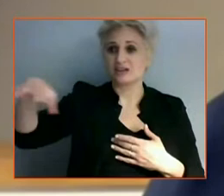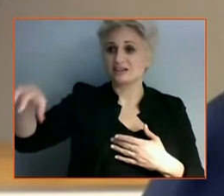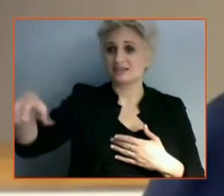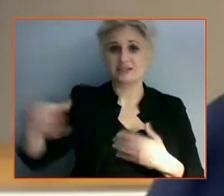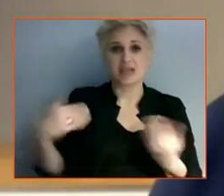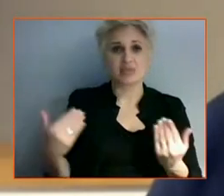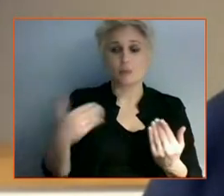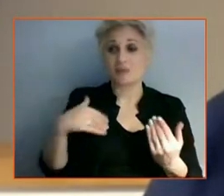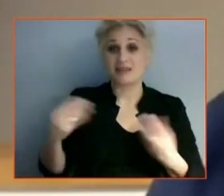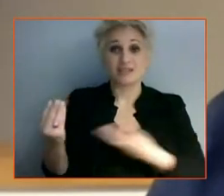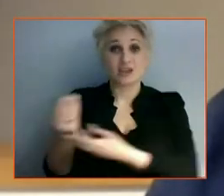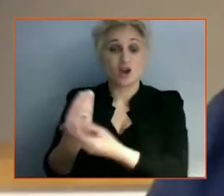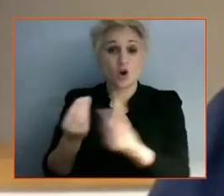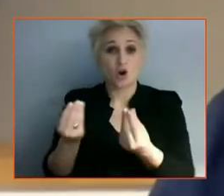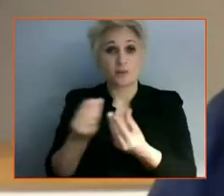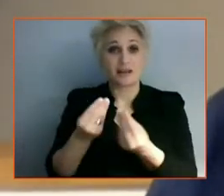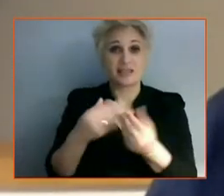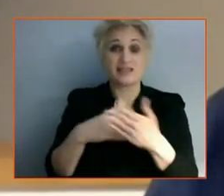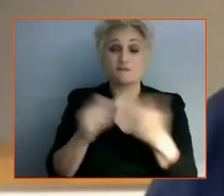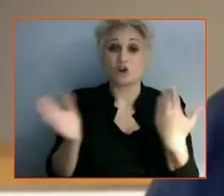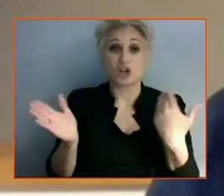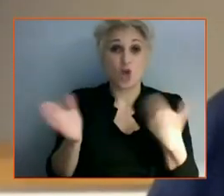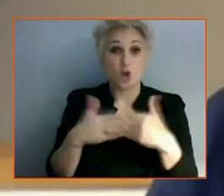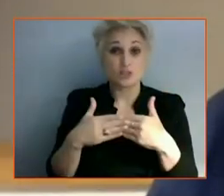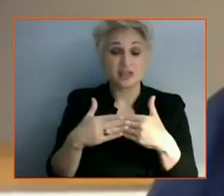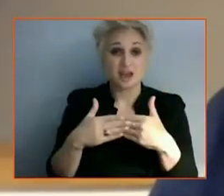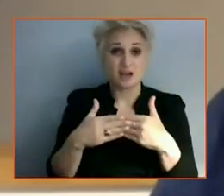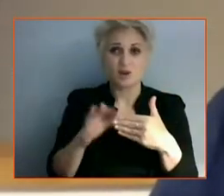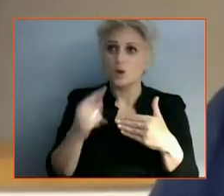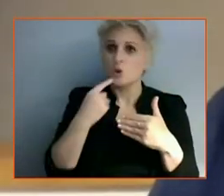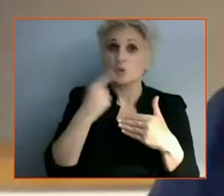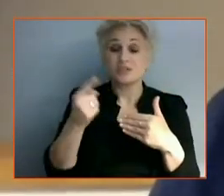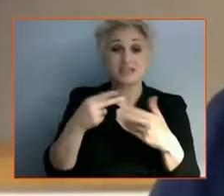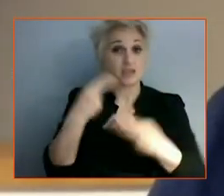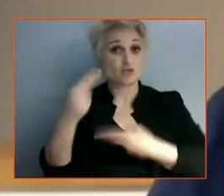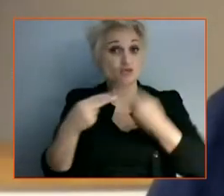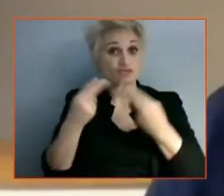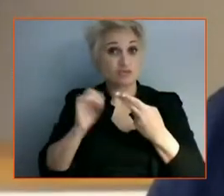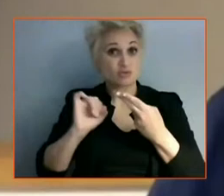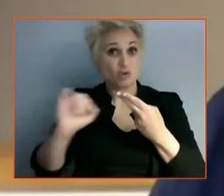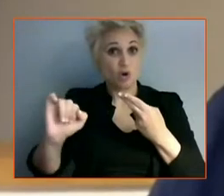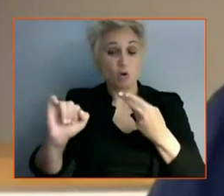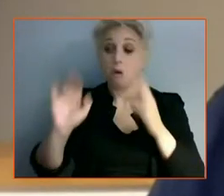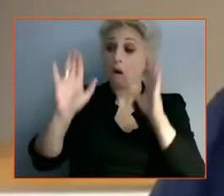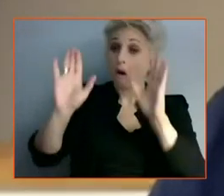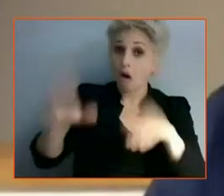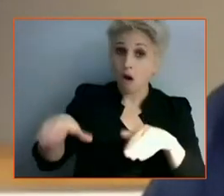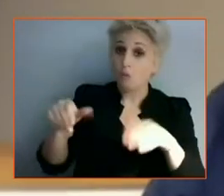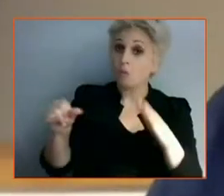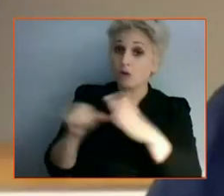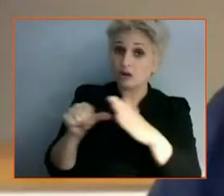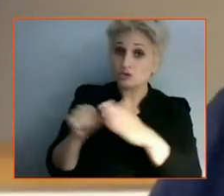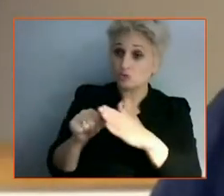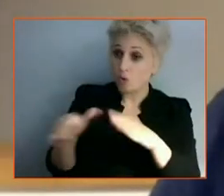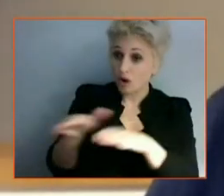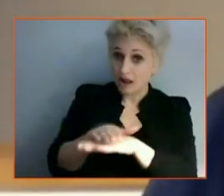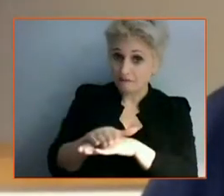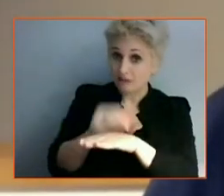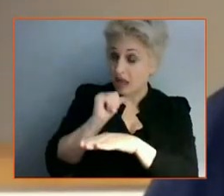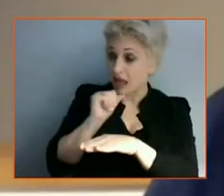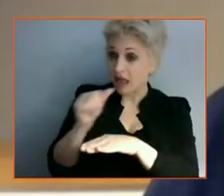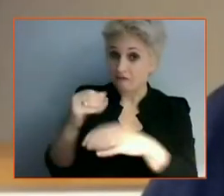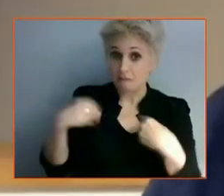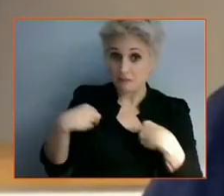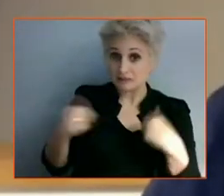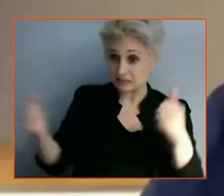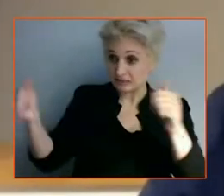economy that closed down. Would you say that to a restaurant owner, that we're going to give you an insurance cover for all of that?